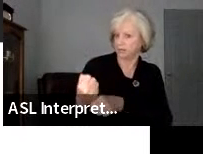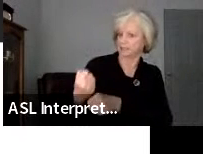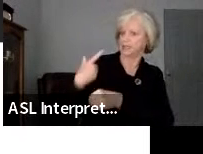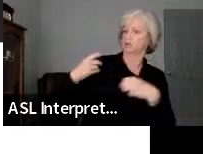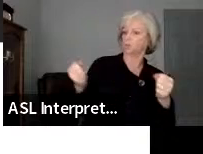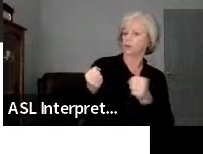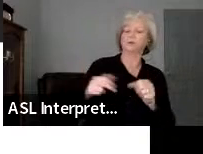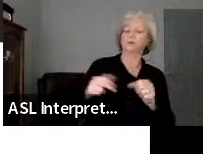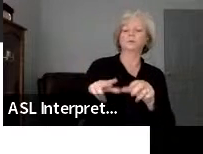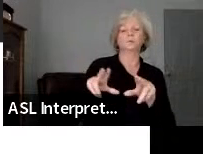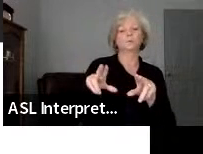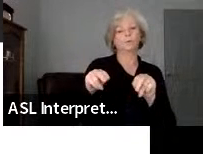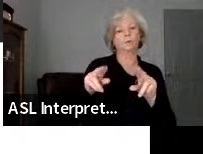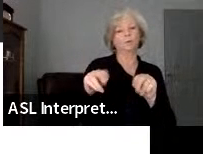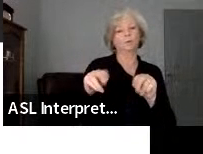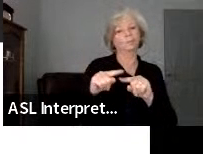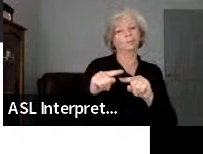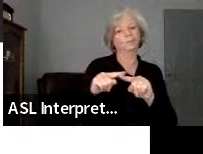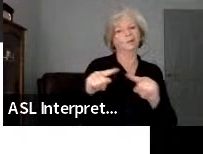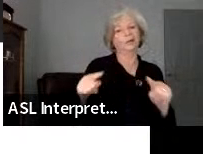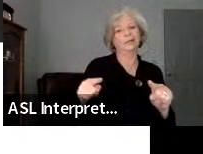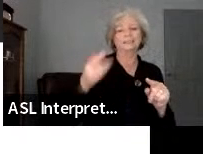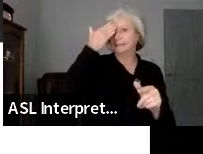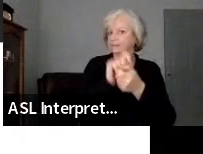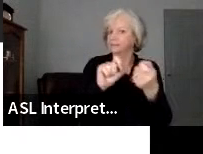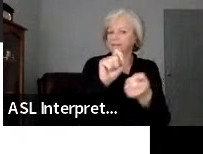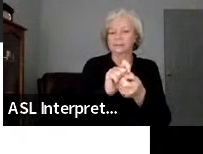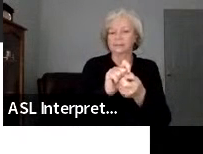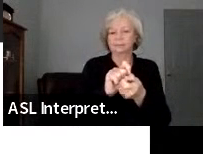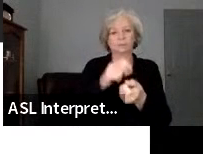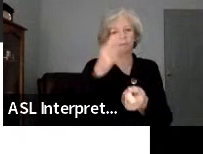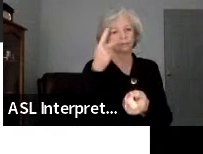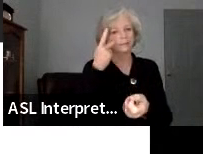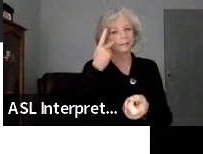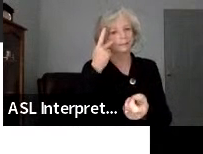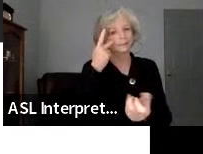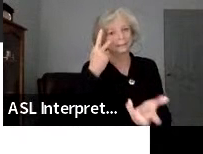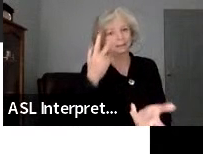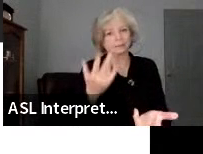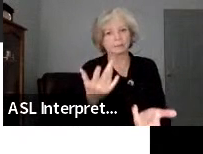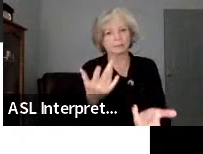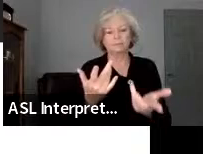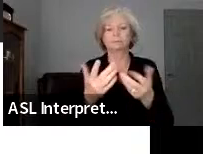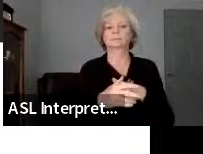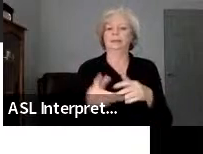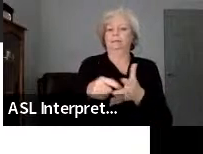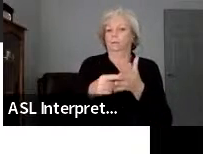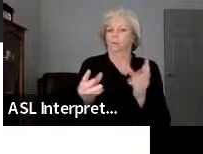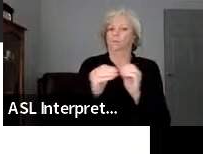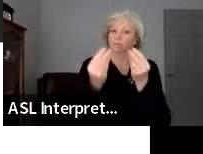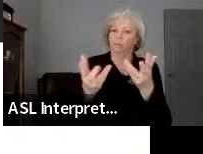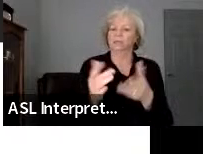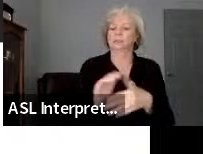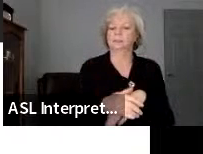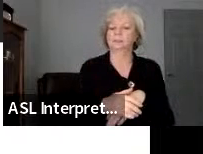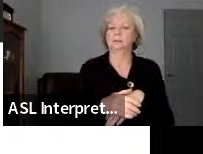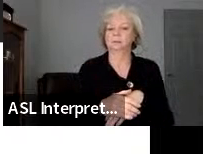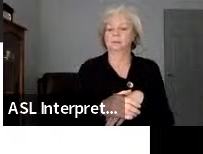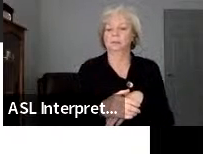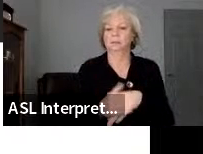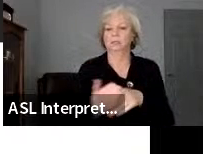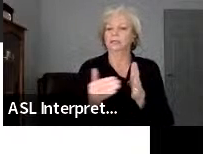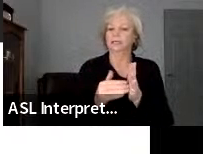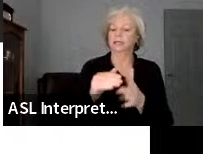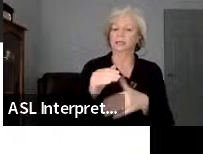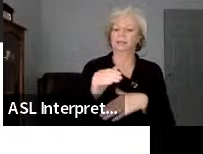to know for sure until we have a little more information. Again, the comments about Omicron